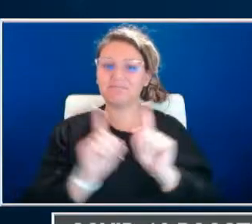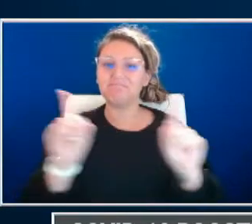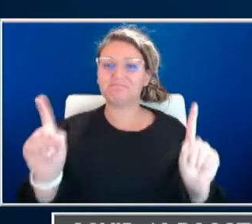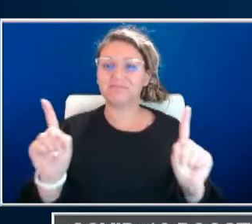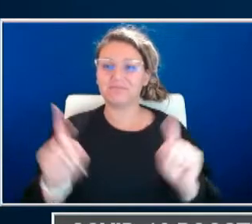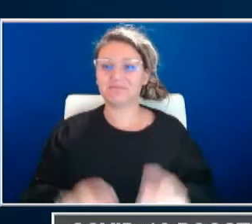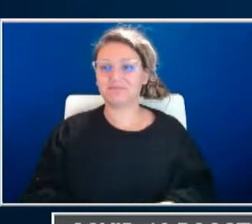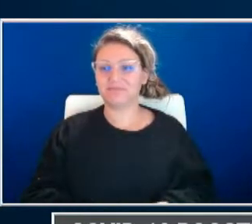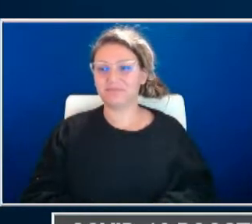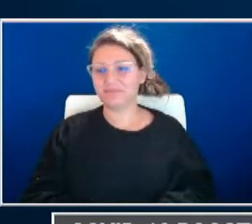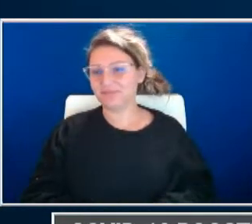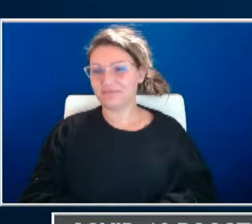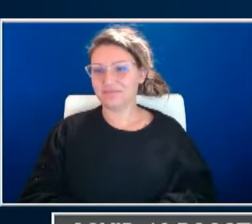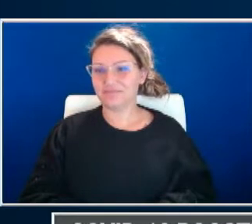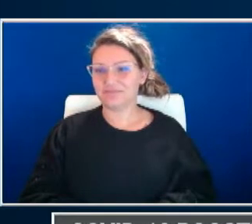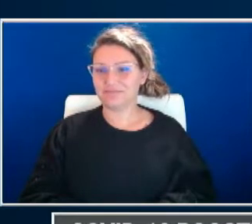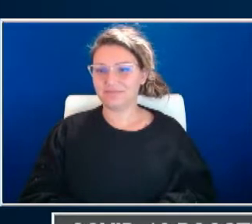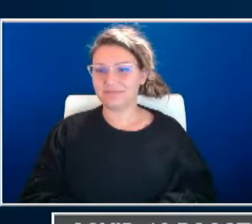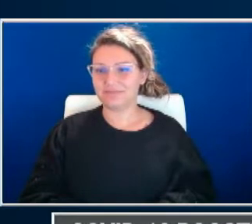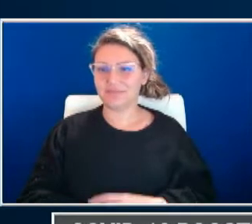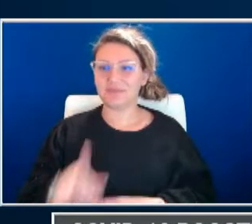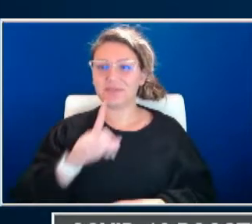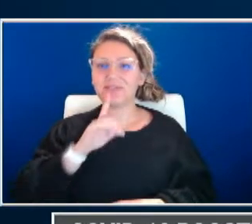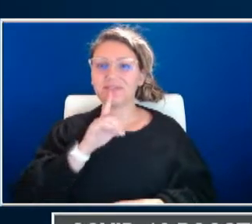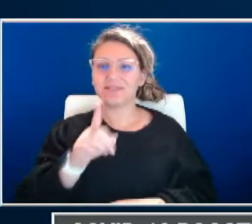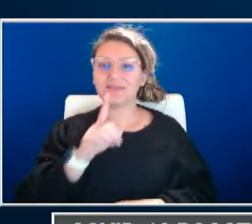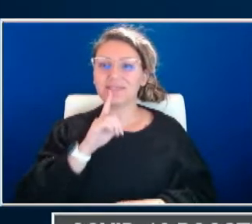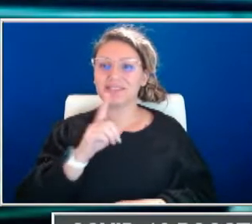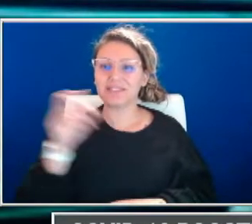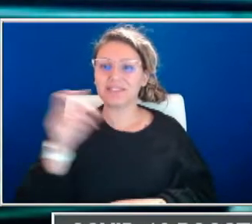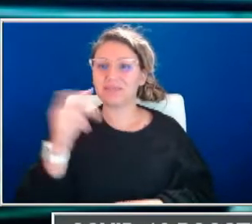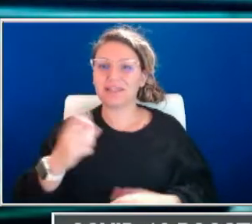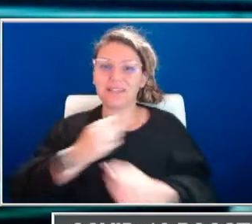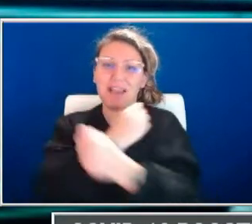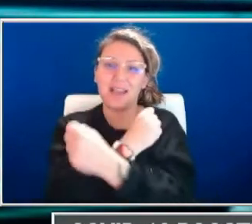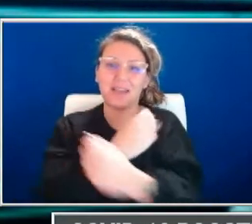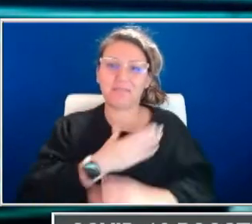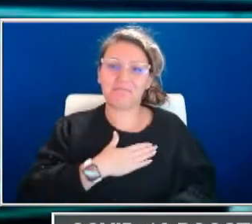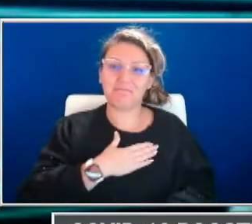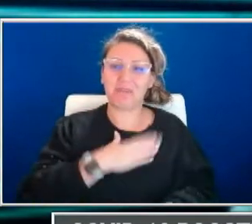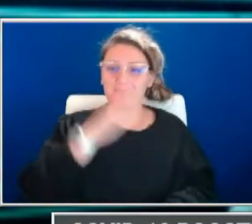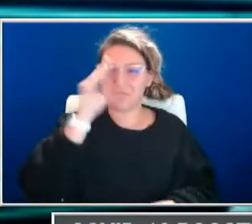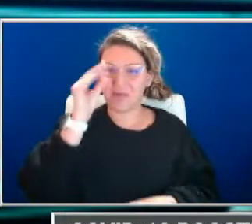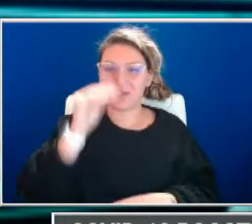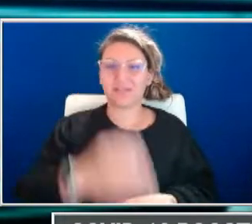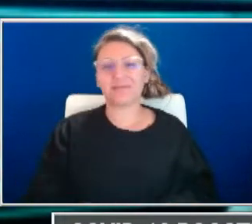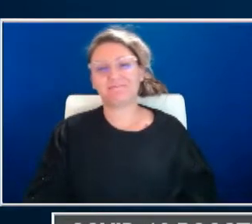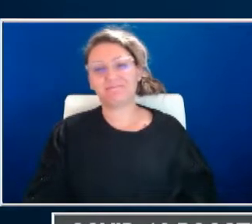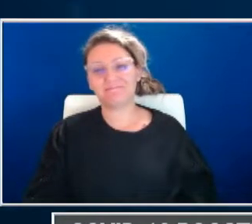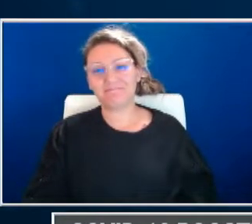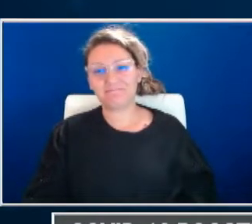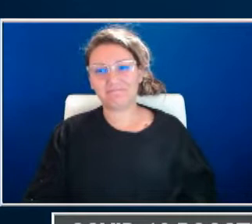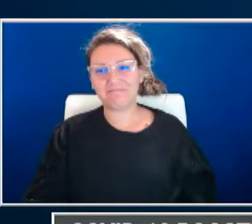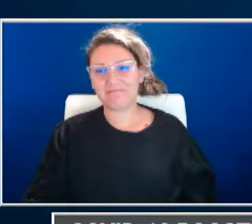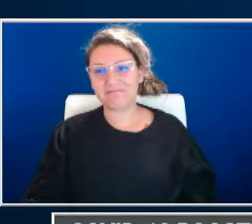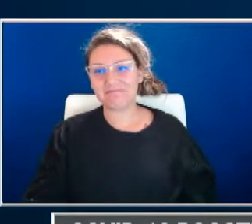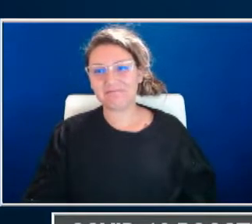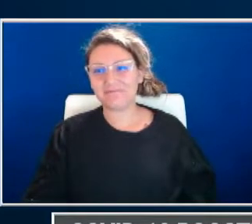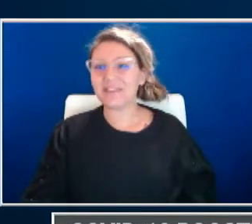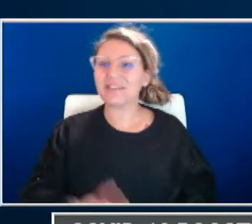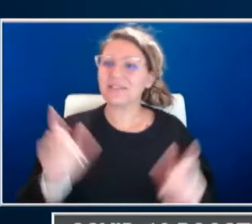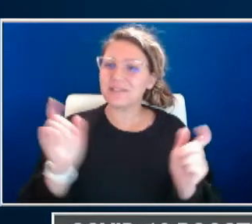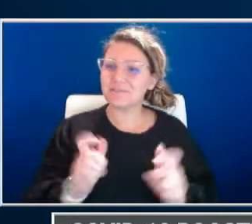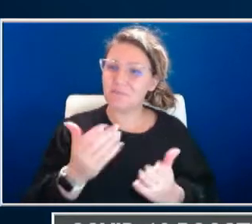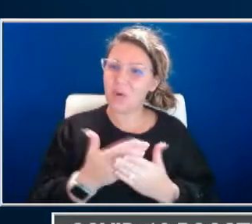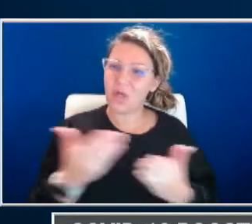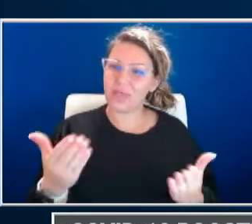But really be back to hugging the boys. I bet, I bet. It's the little things that we